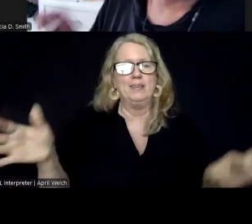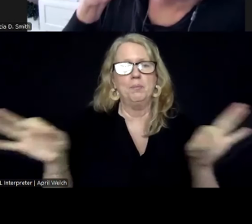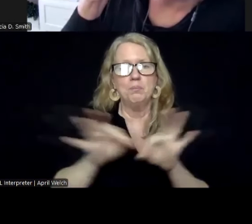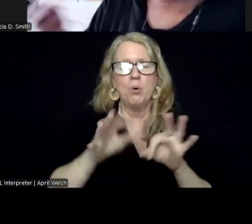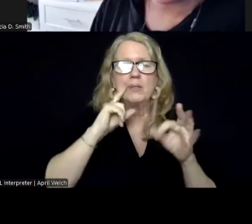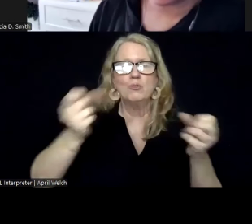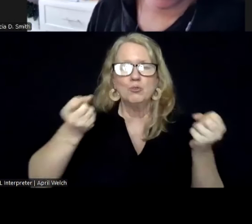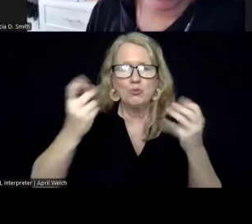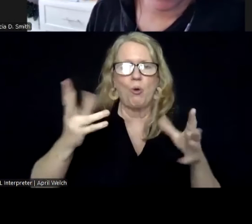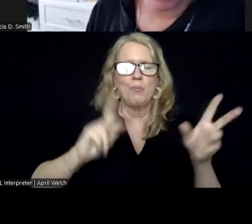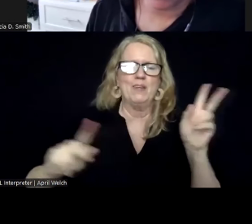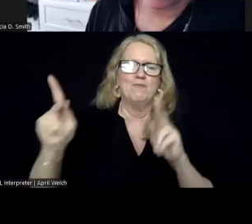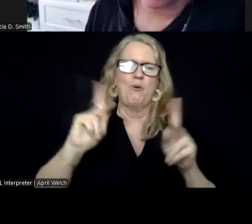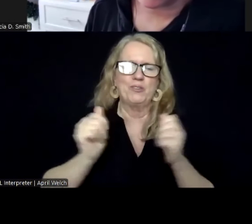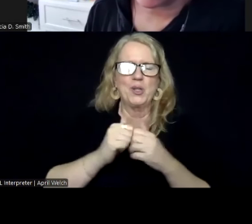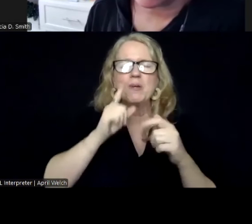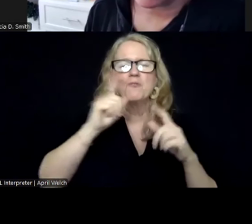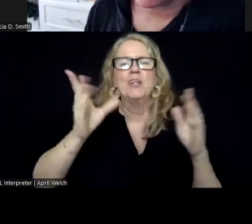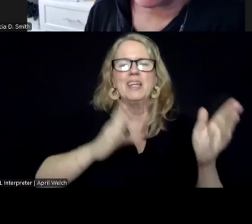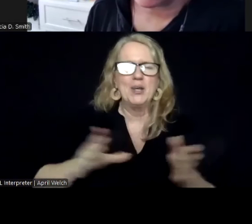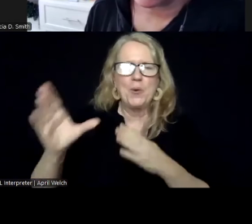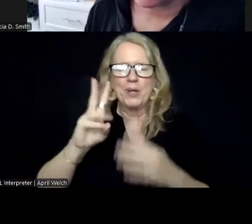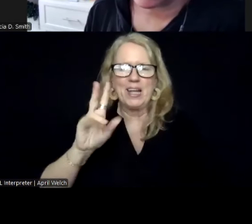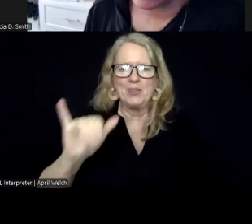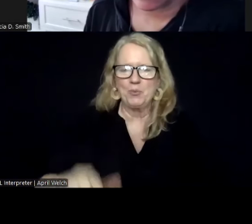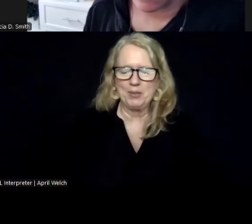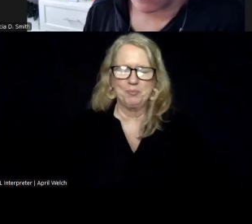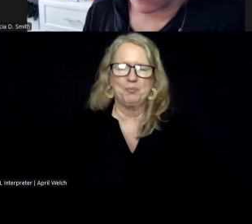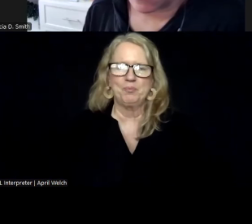folks together and do it in a real organized way.